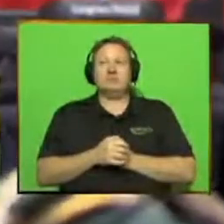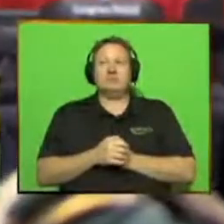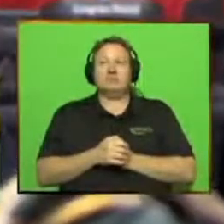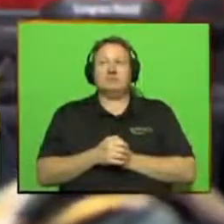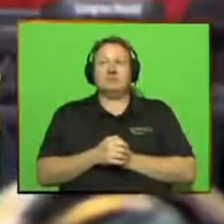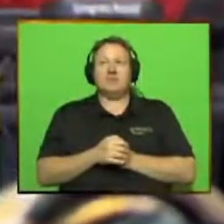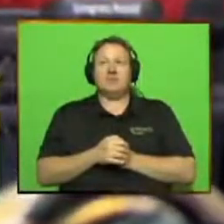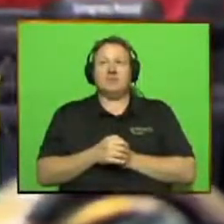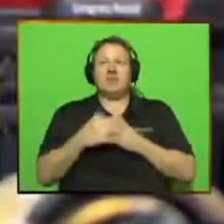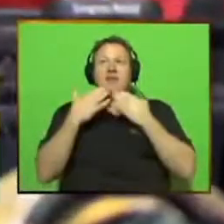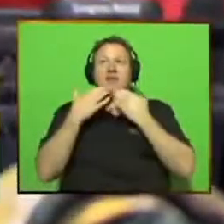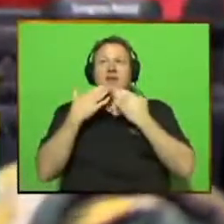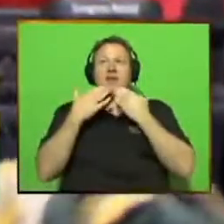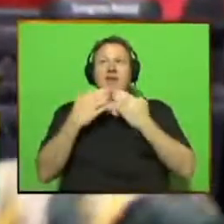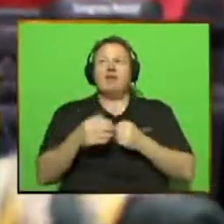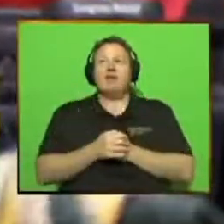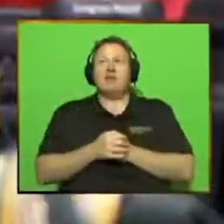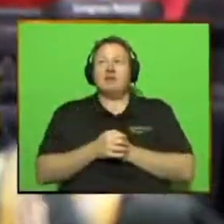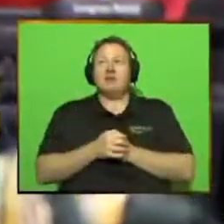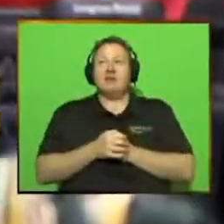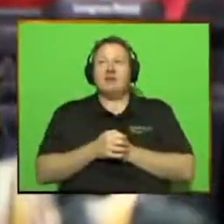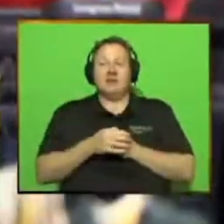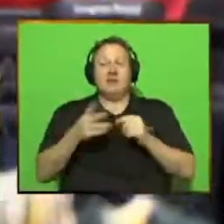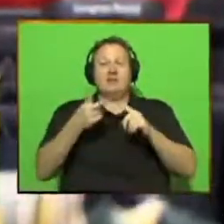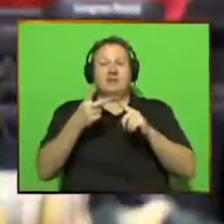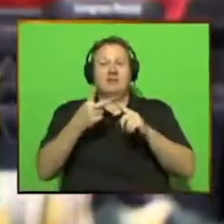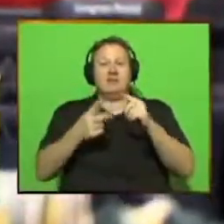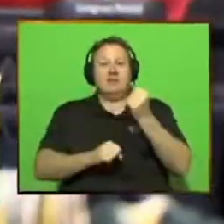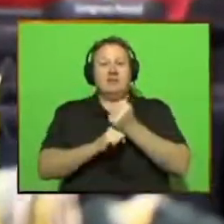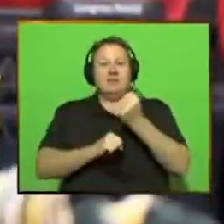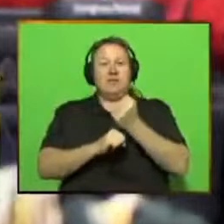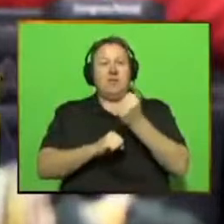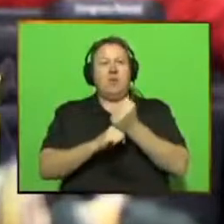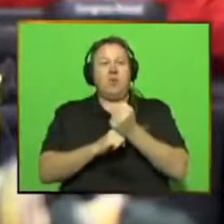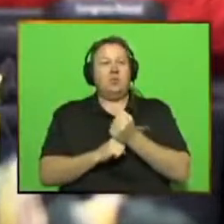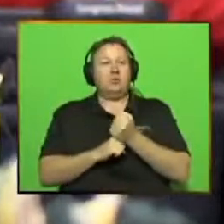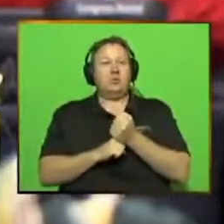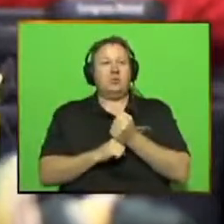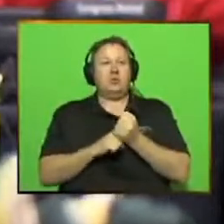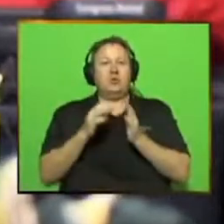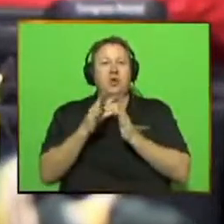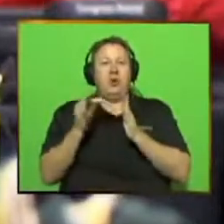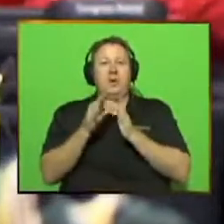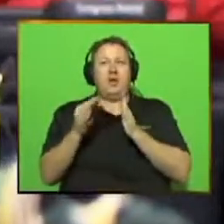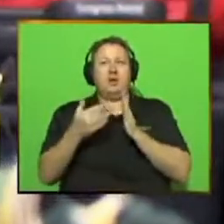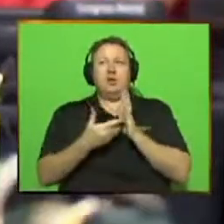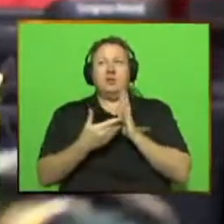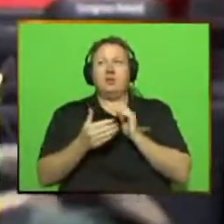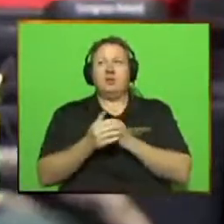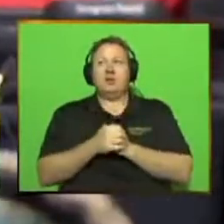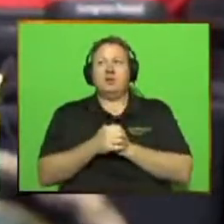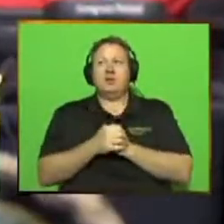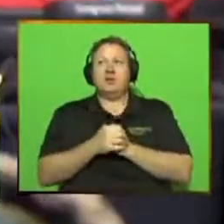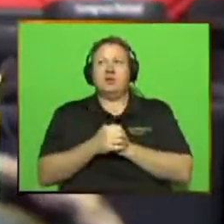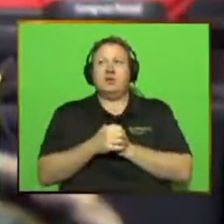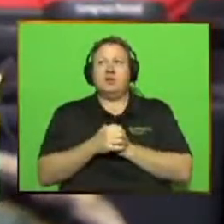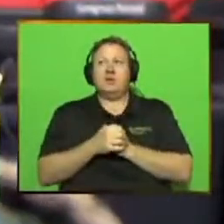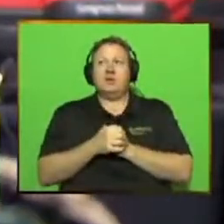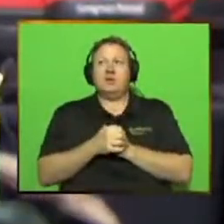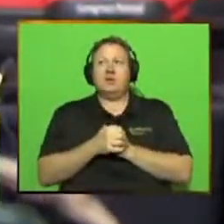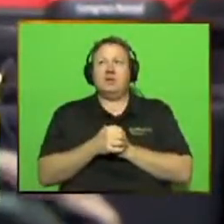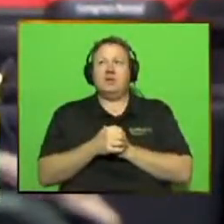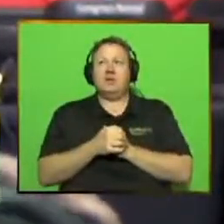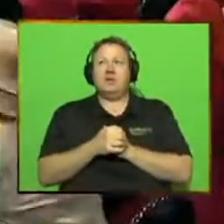Thank you. Is there a seconder for that nomination? Chief Justice.